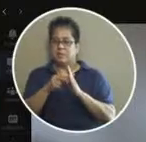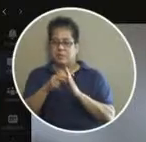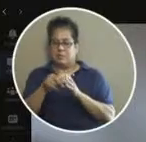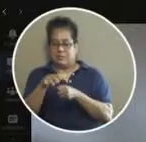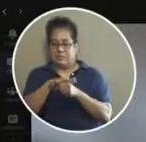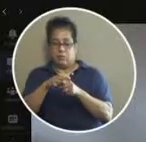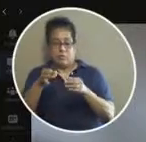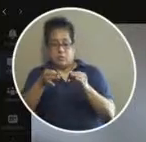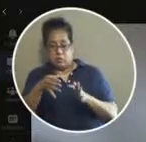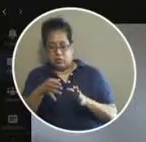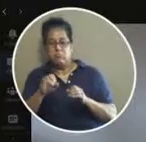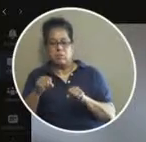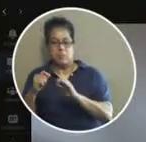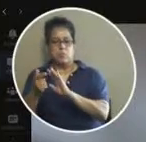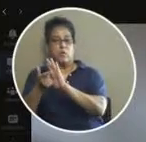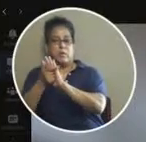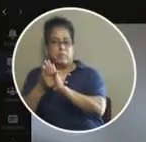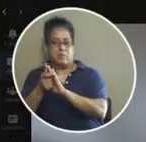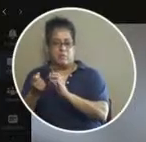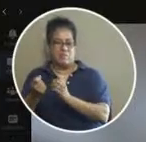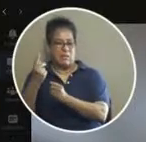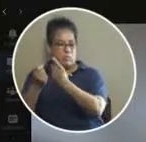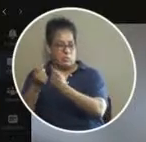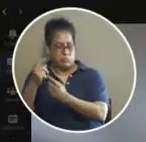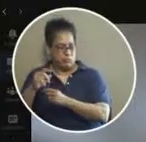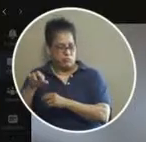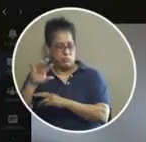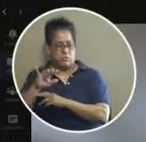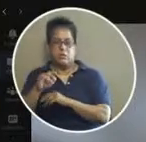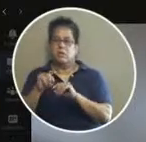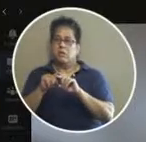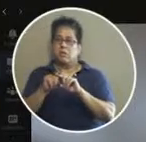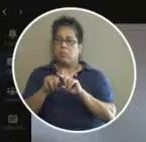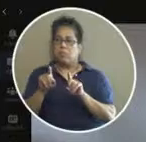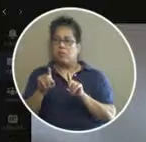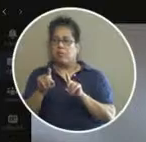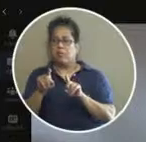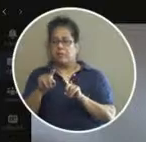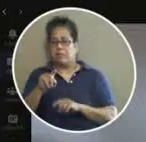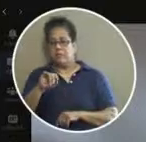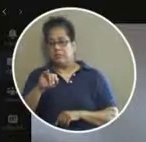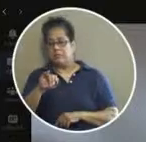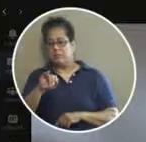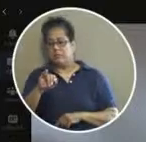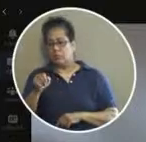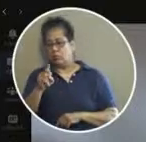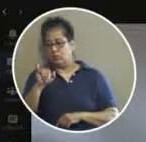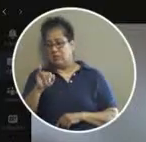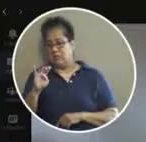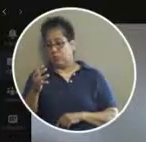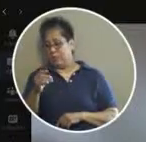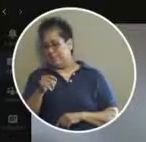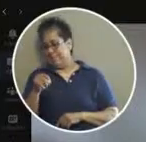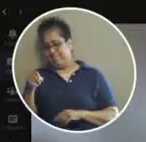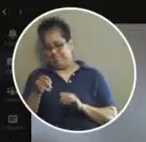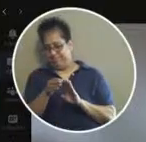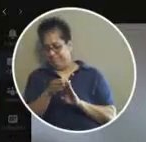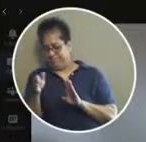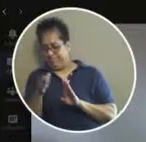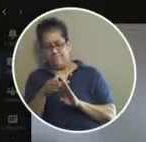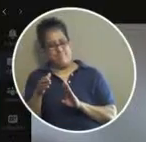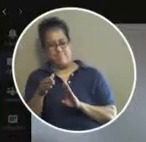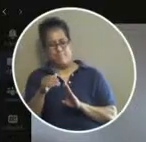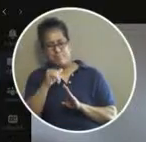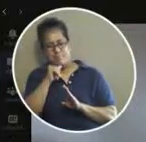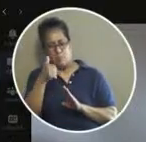to prohibit the fireworks. And if we look at it and we project going forth, it's very unlikely that we'll hit the drought